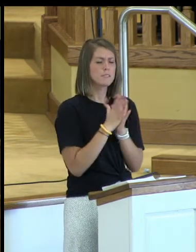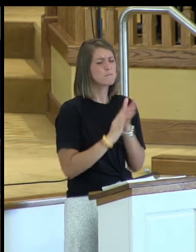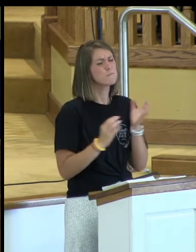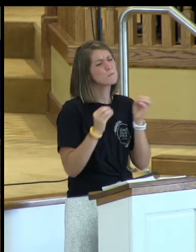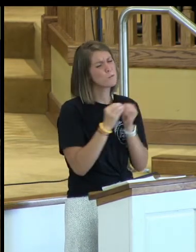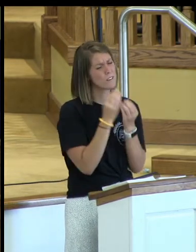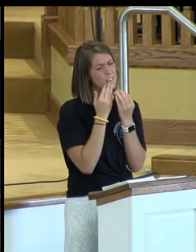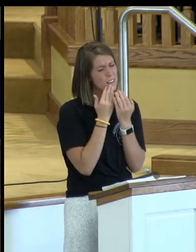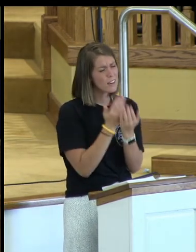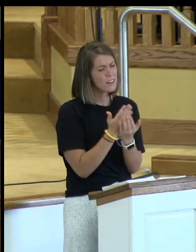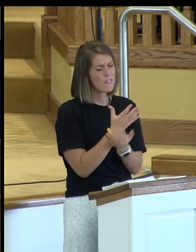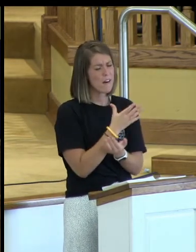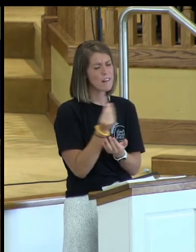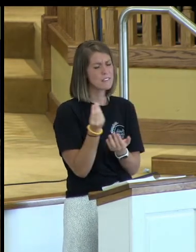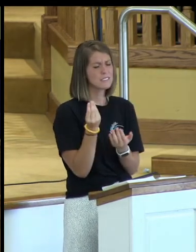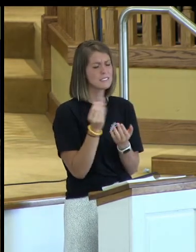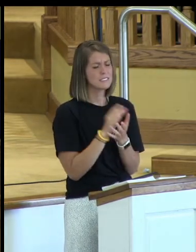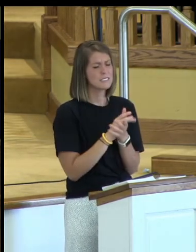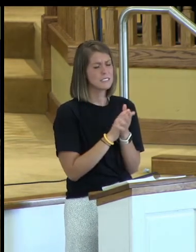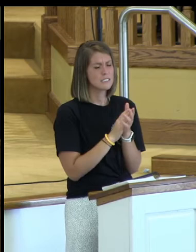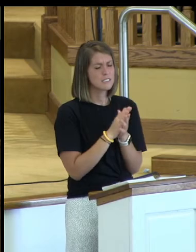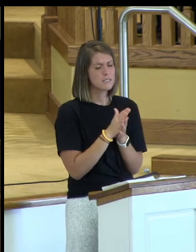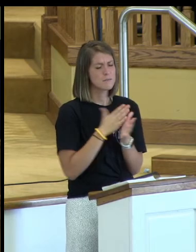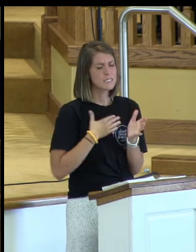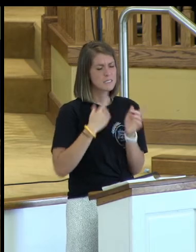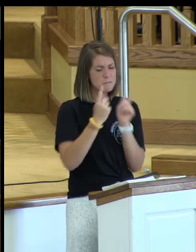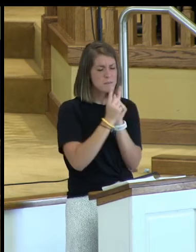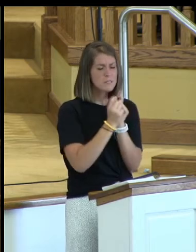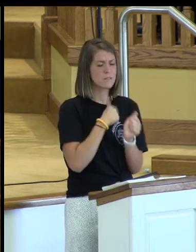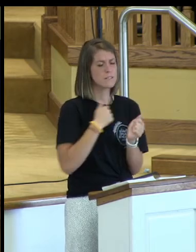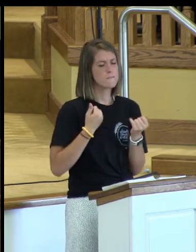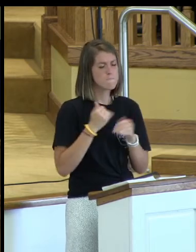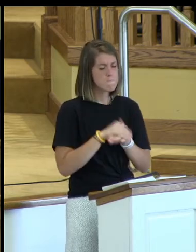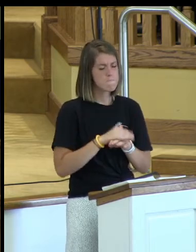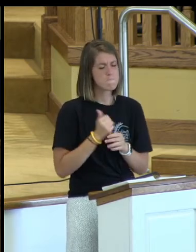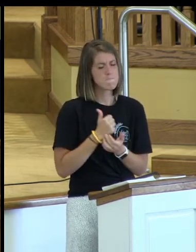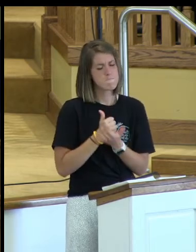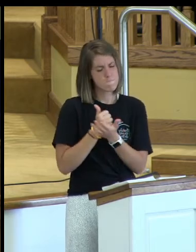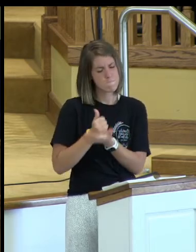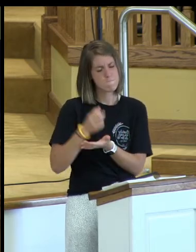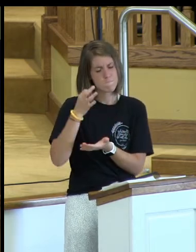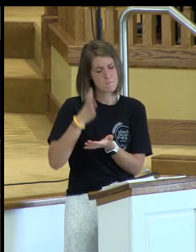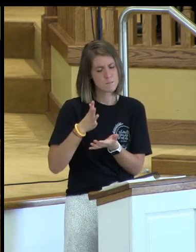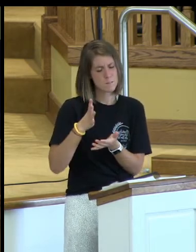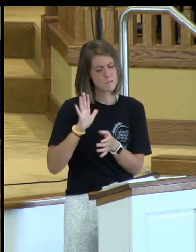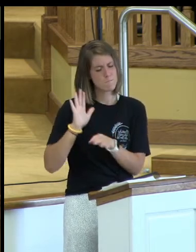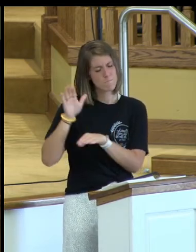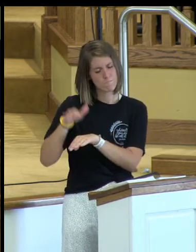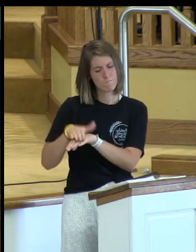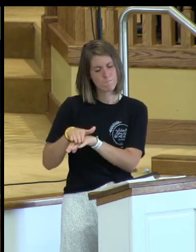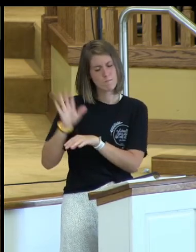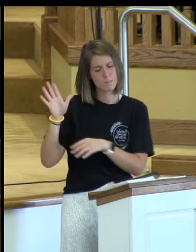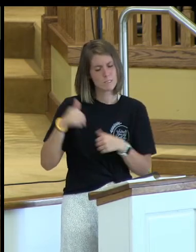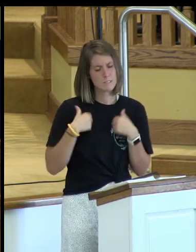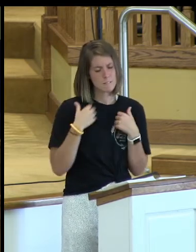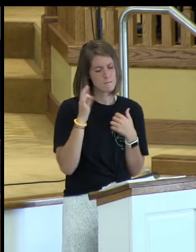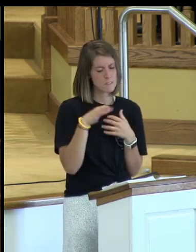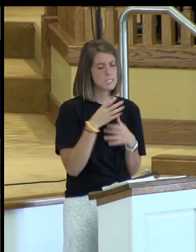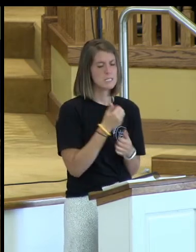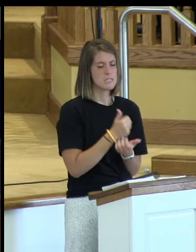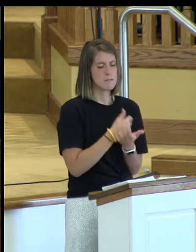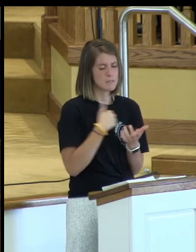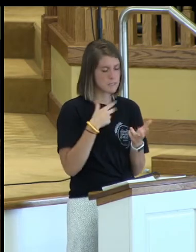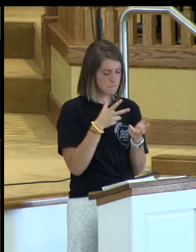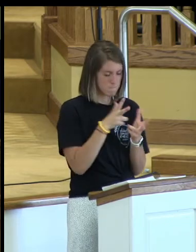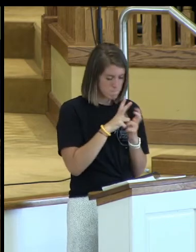thankful. And would you meet with us tonight? Be with the preacher. Put your hand upon him. And may we listen in